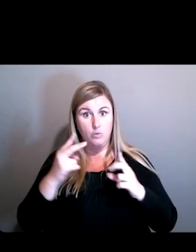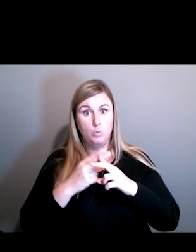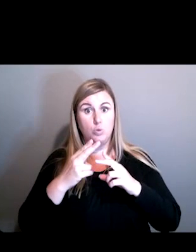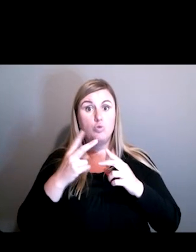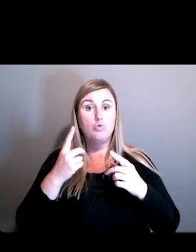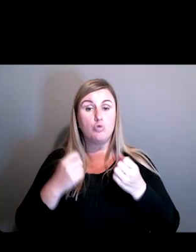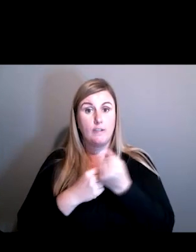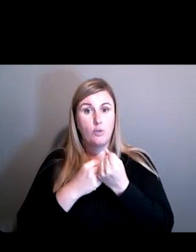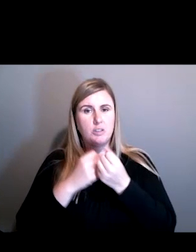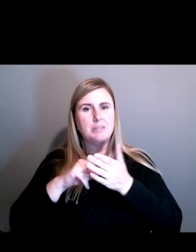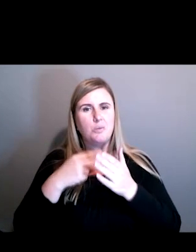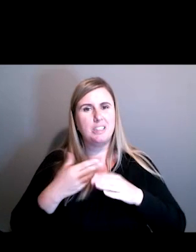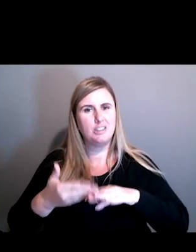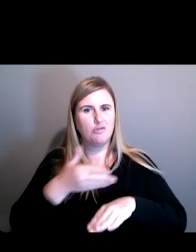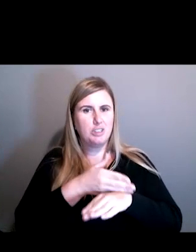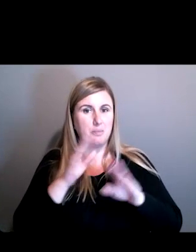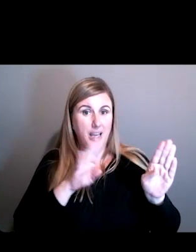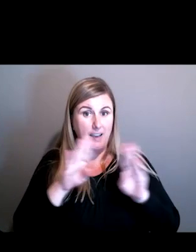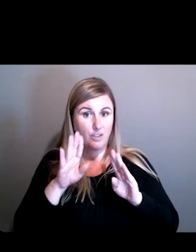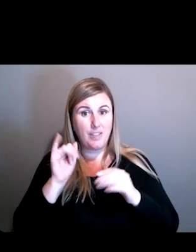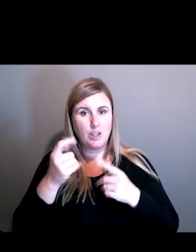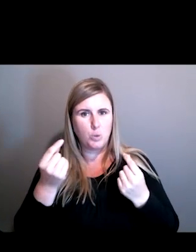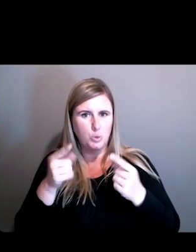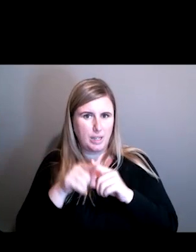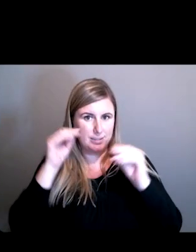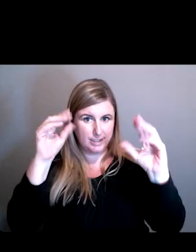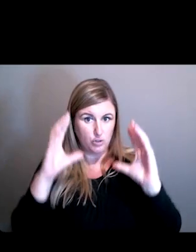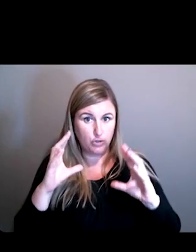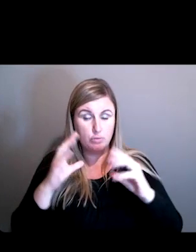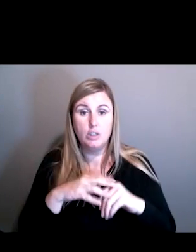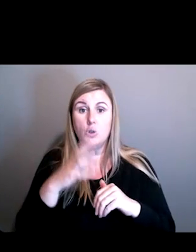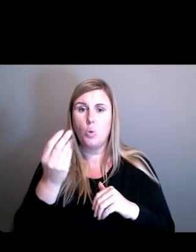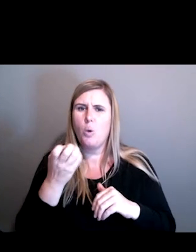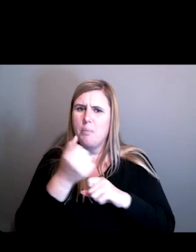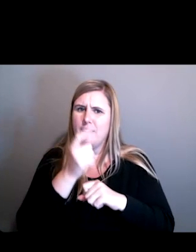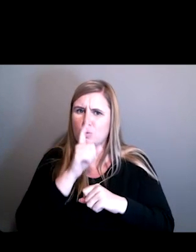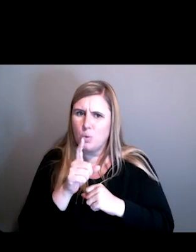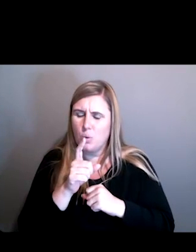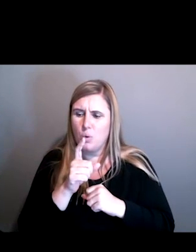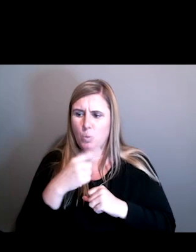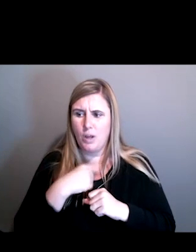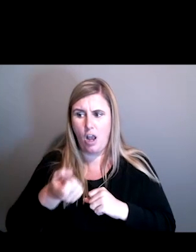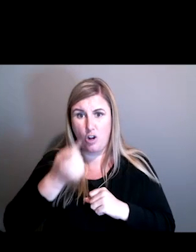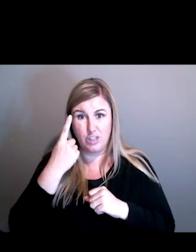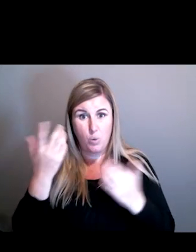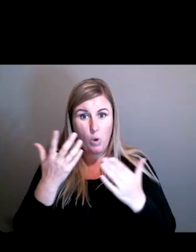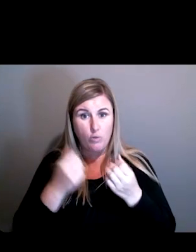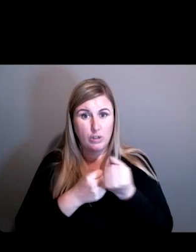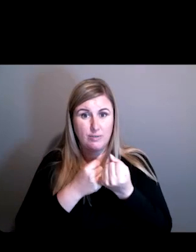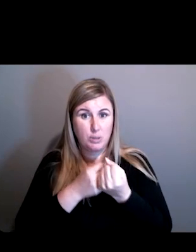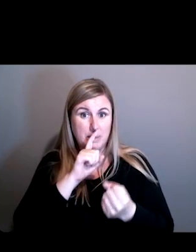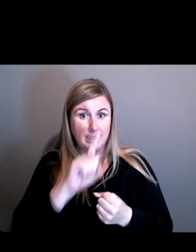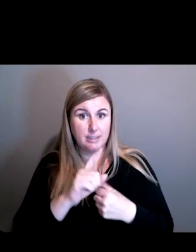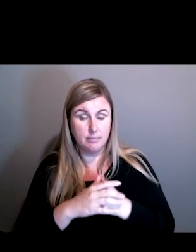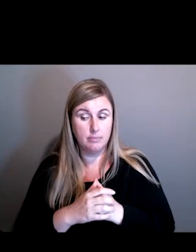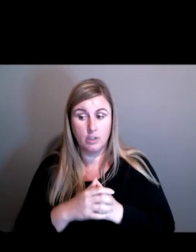effective at using reinforcement, we're in the business of increasing behaviors, and that's what we do as teachers. So we want to make sure that we